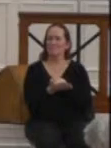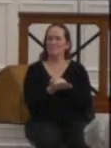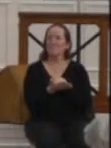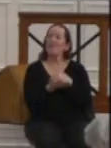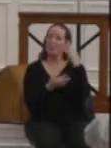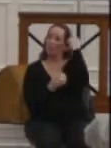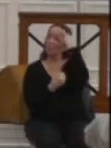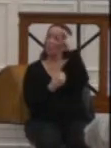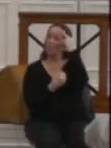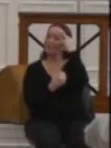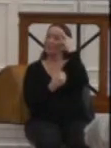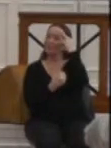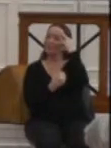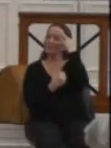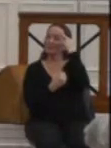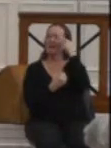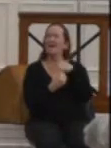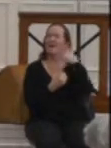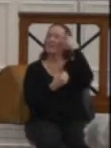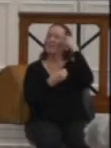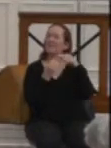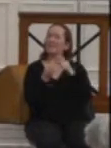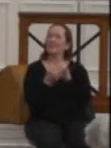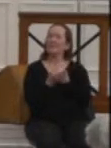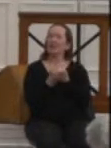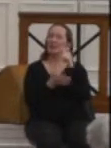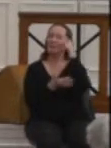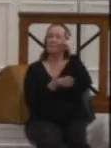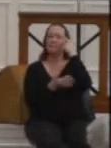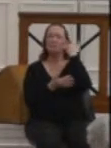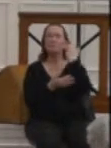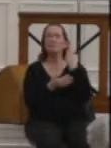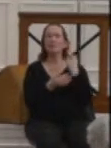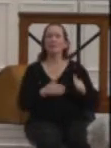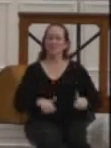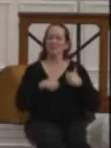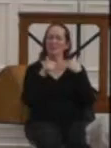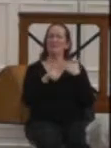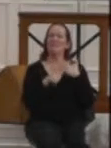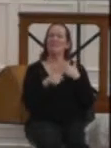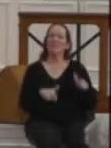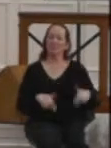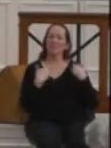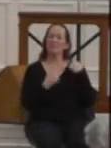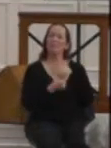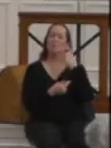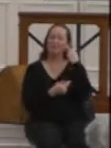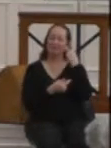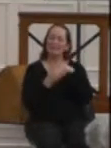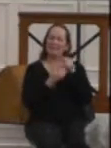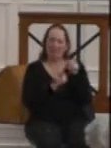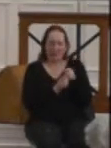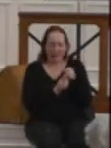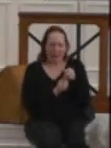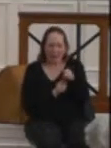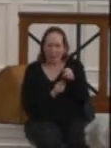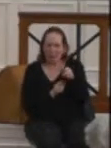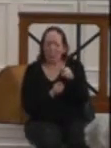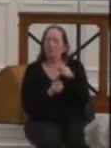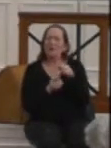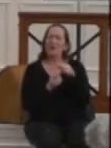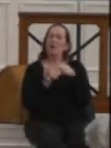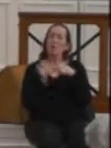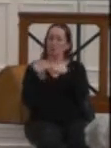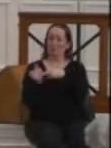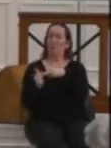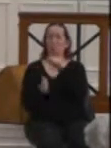And the reason that comes to mind is because the life that we see in that caterpillar is representative of your life